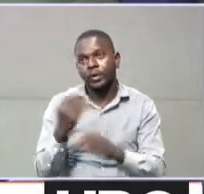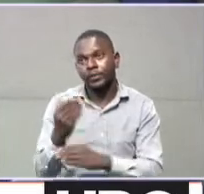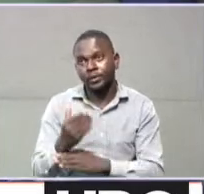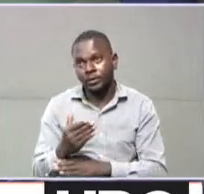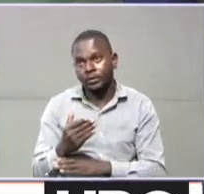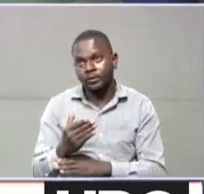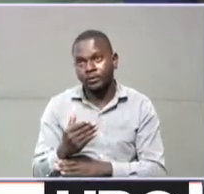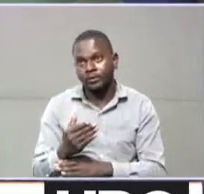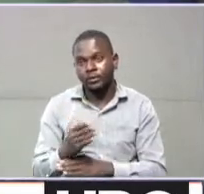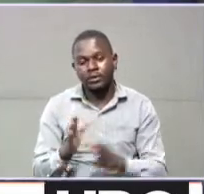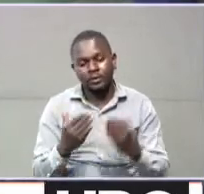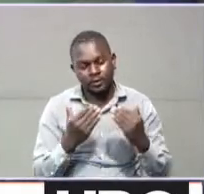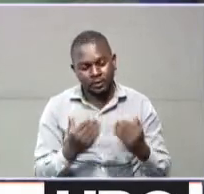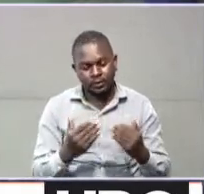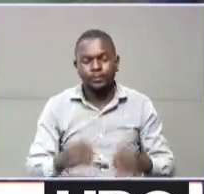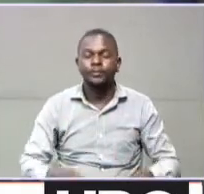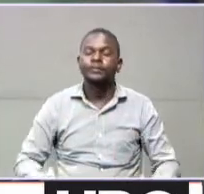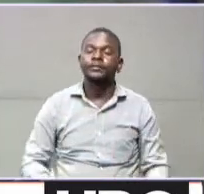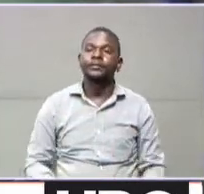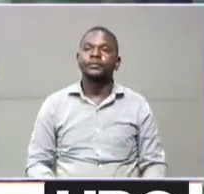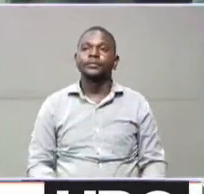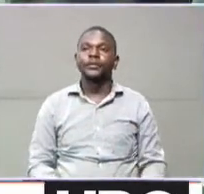minister thank you